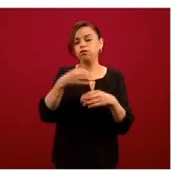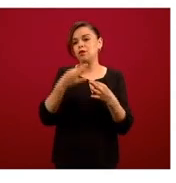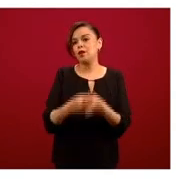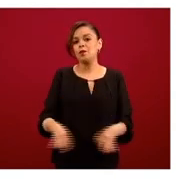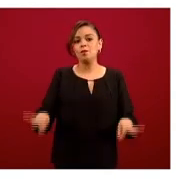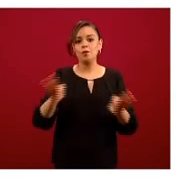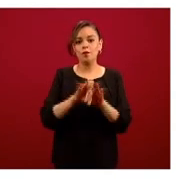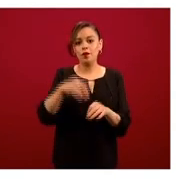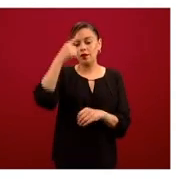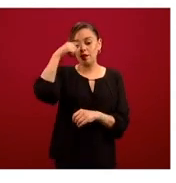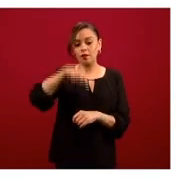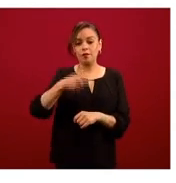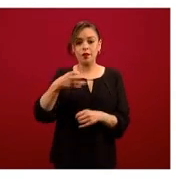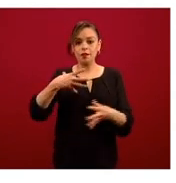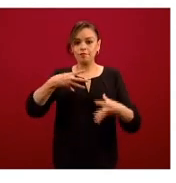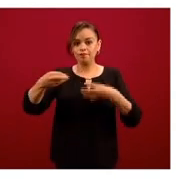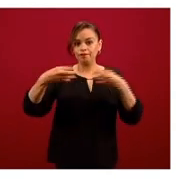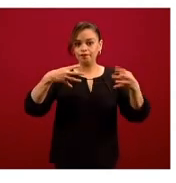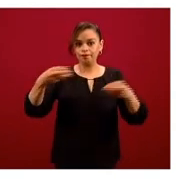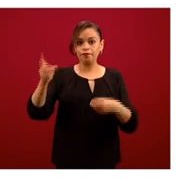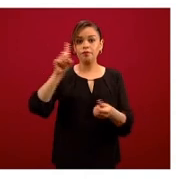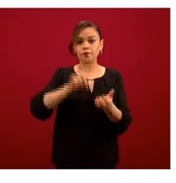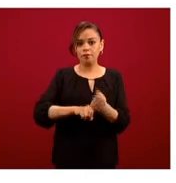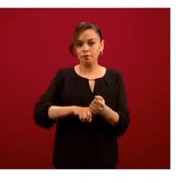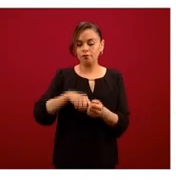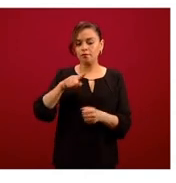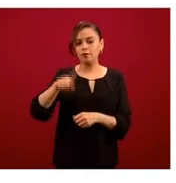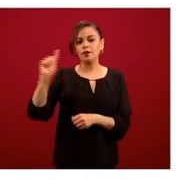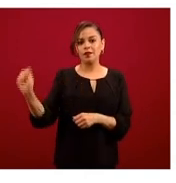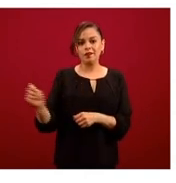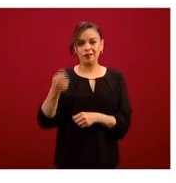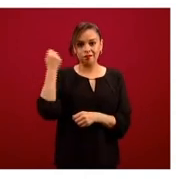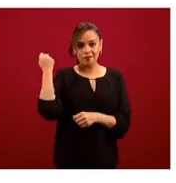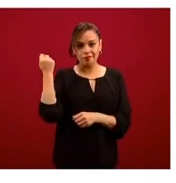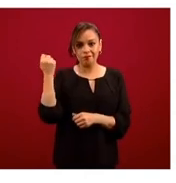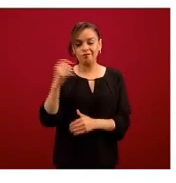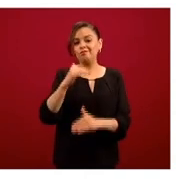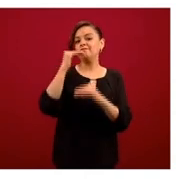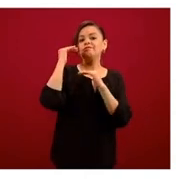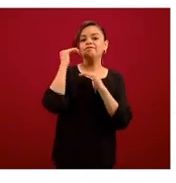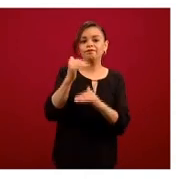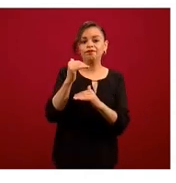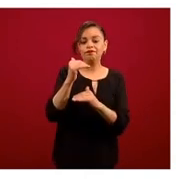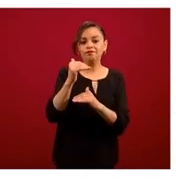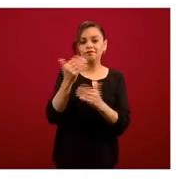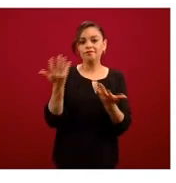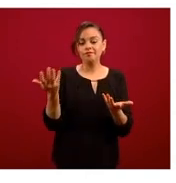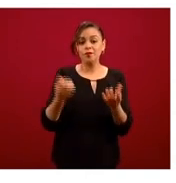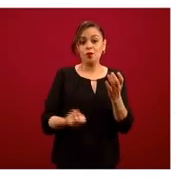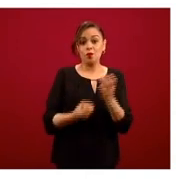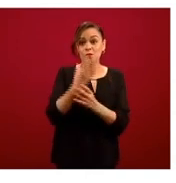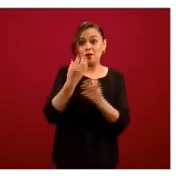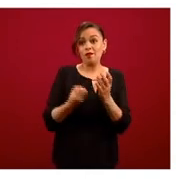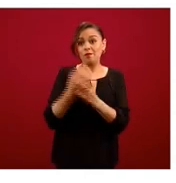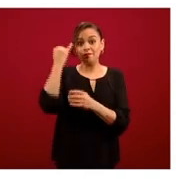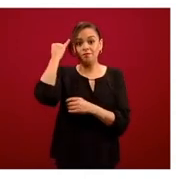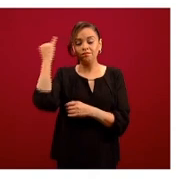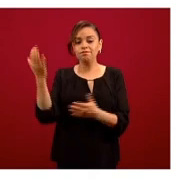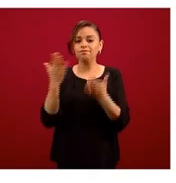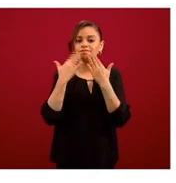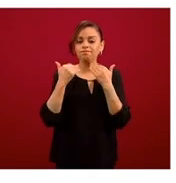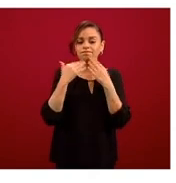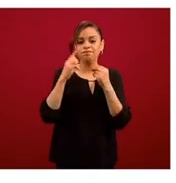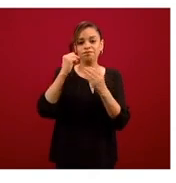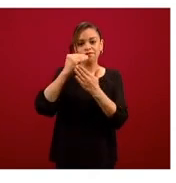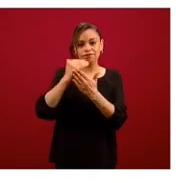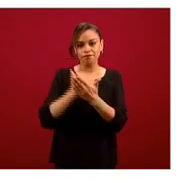our country in a very difficult position amidst the current crisis. So the characteristics are we have a technological